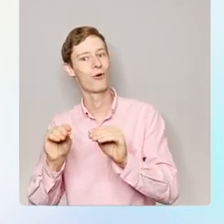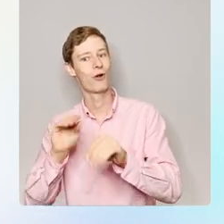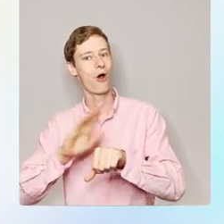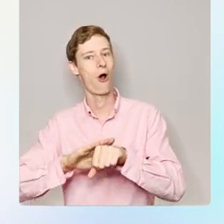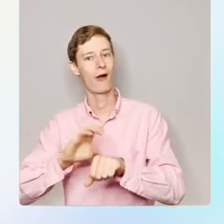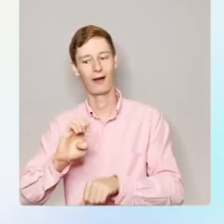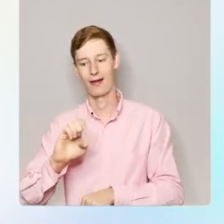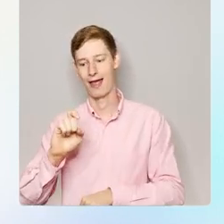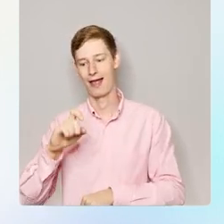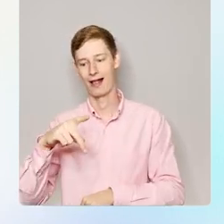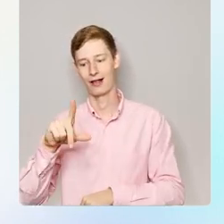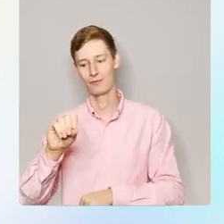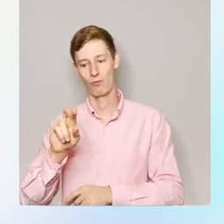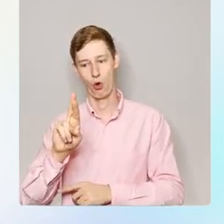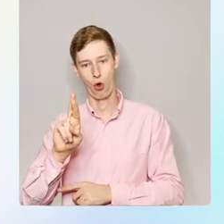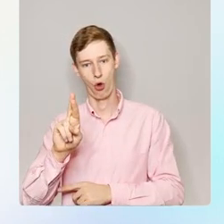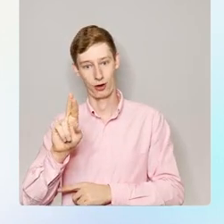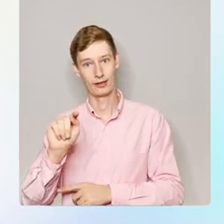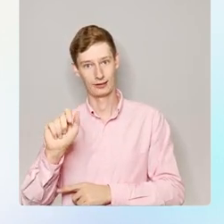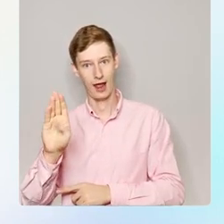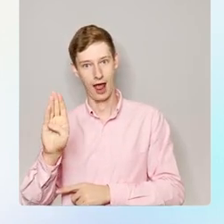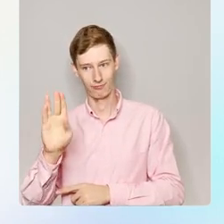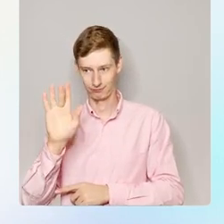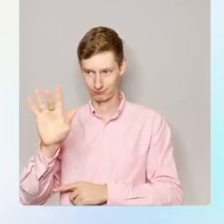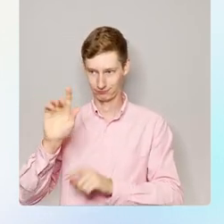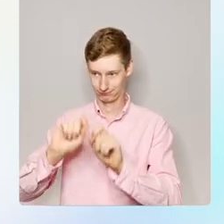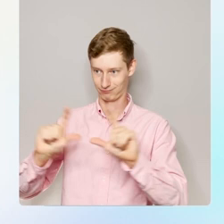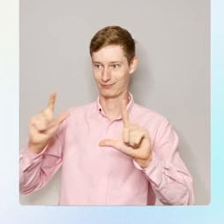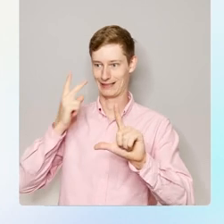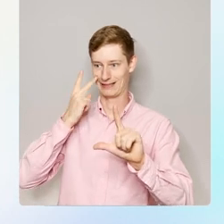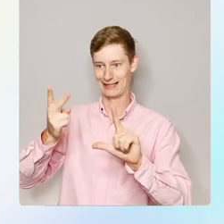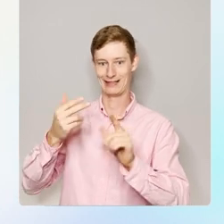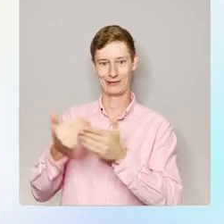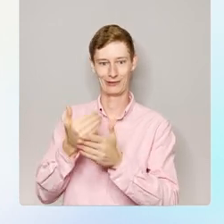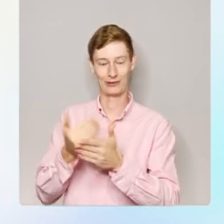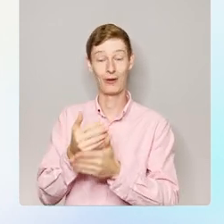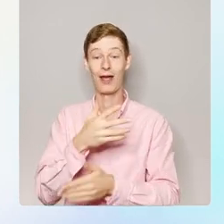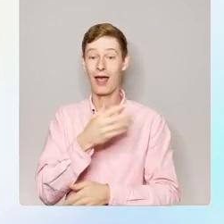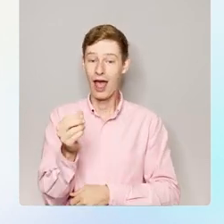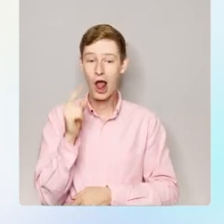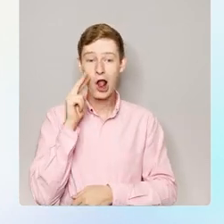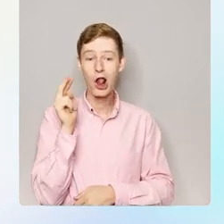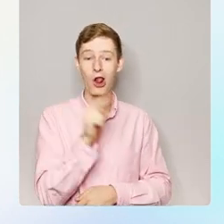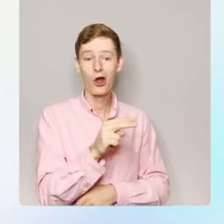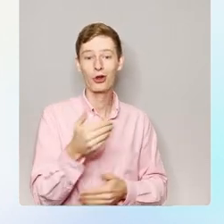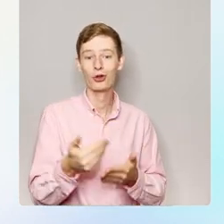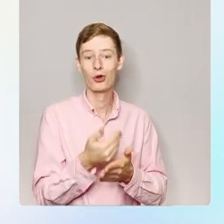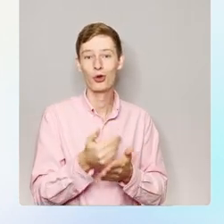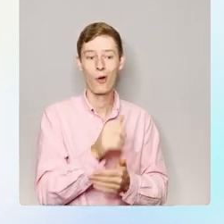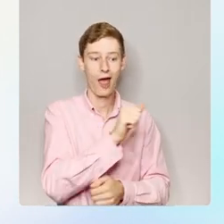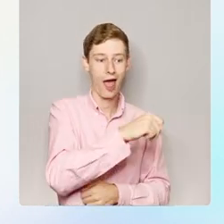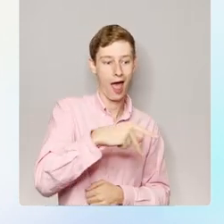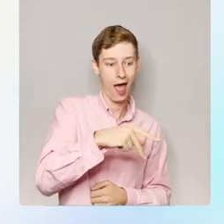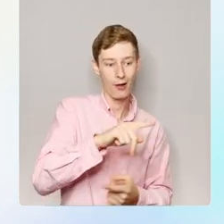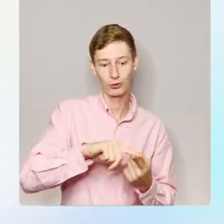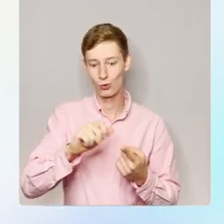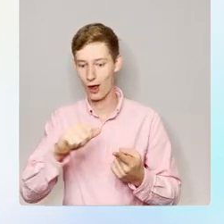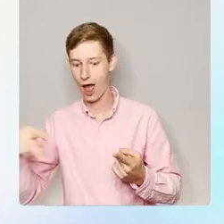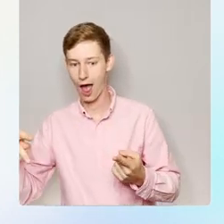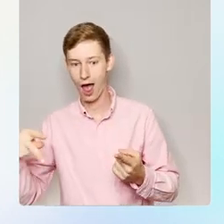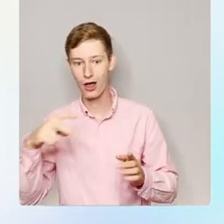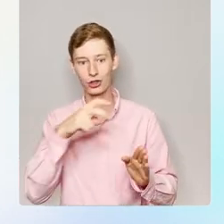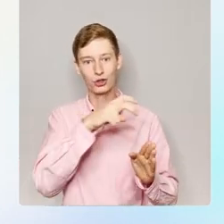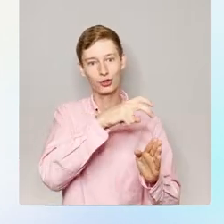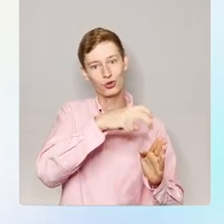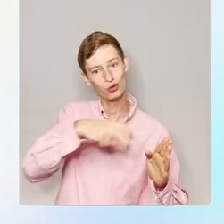Explore. And look out for the new app-to-app travel API at the end of this year so that users